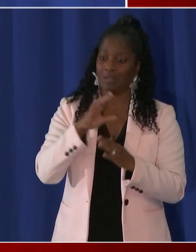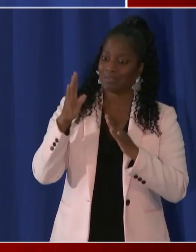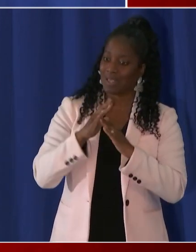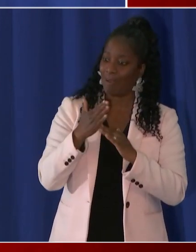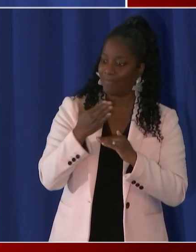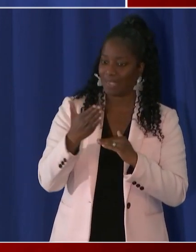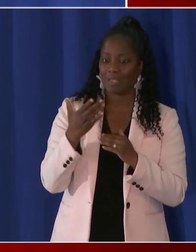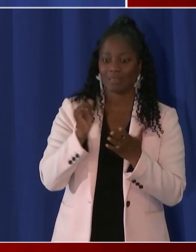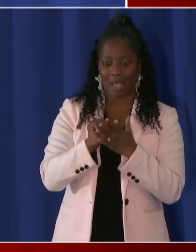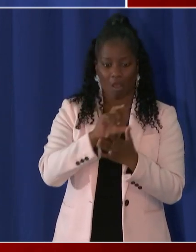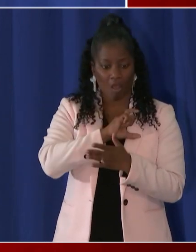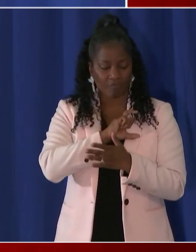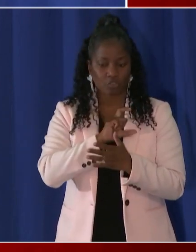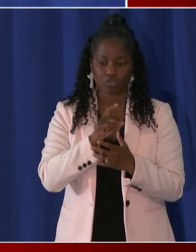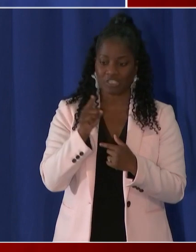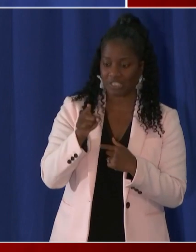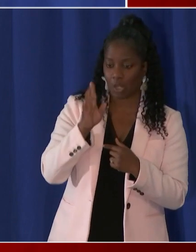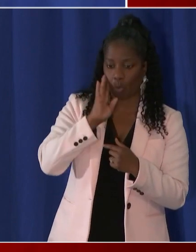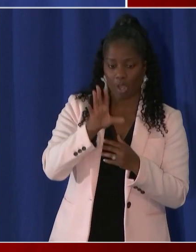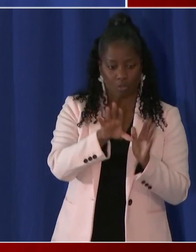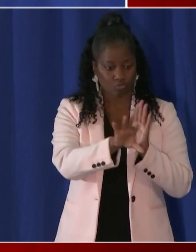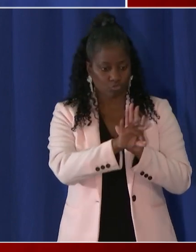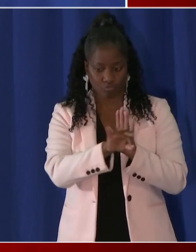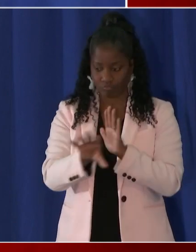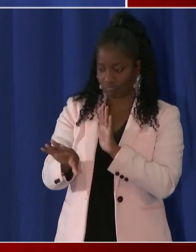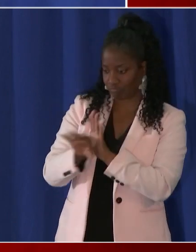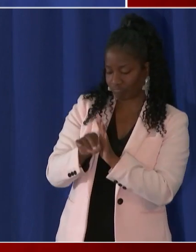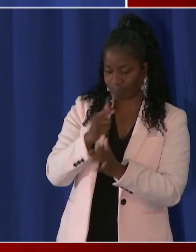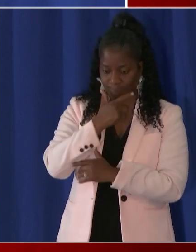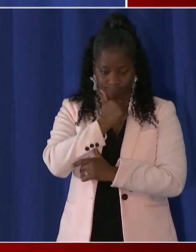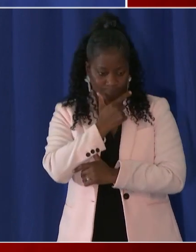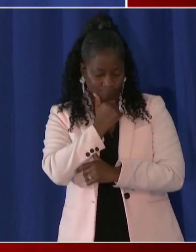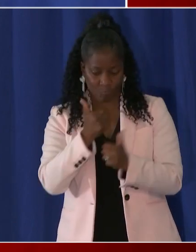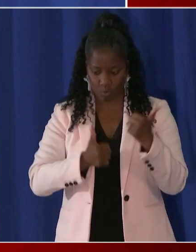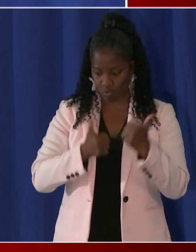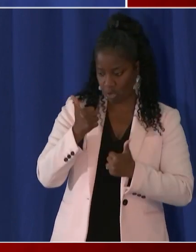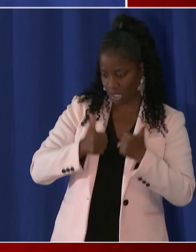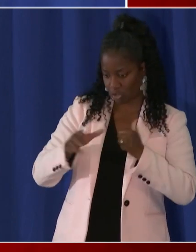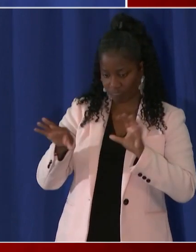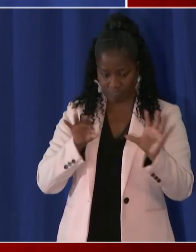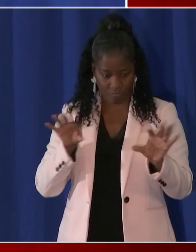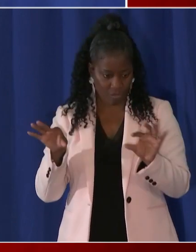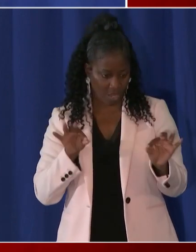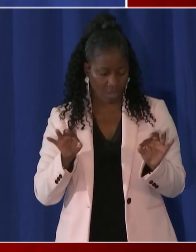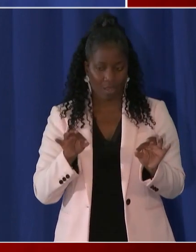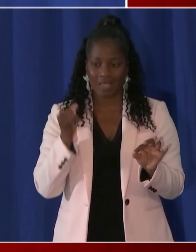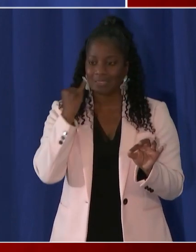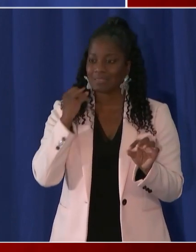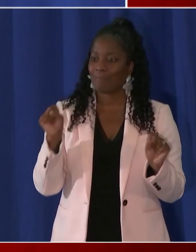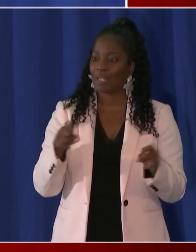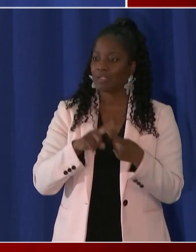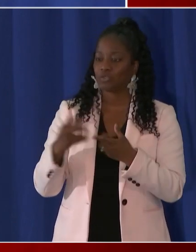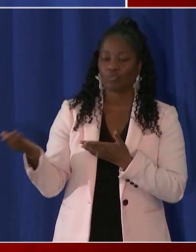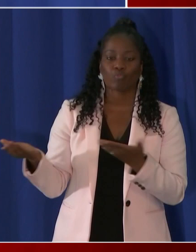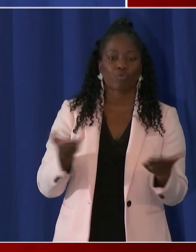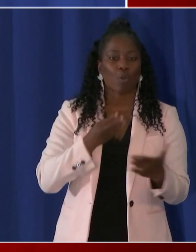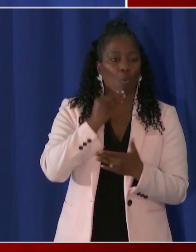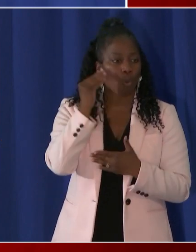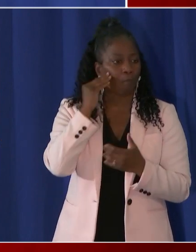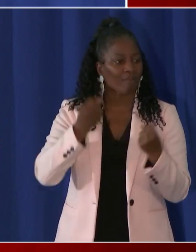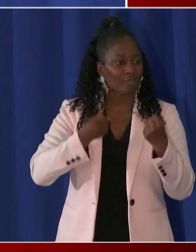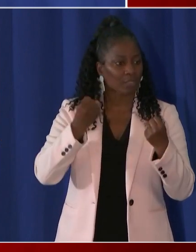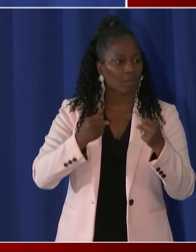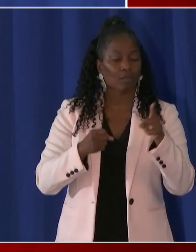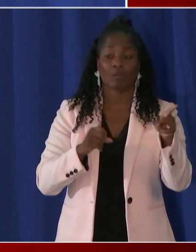says that he or she will choose which department he or she goes to is the ability to have a take-home vehicle. The